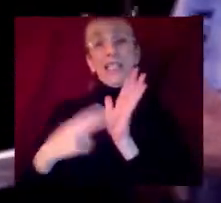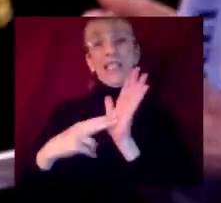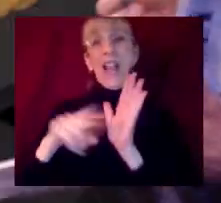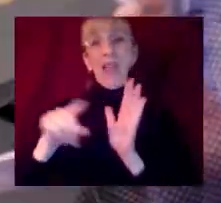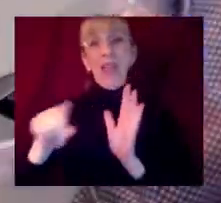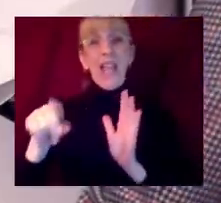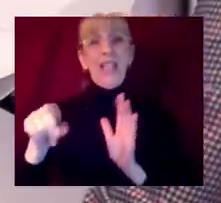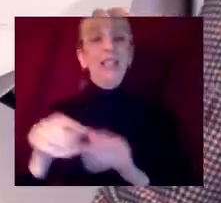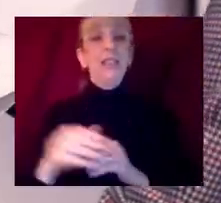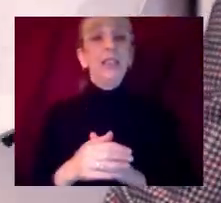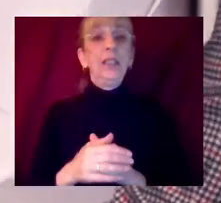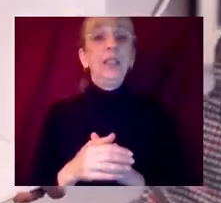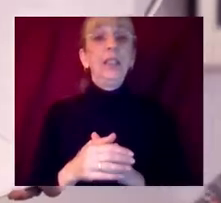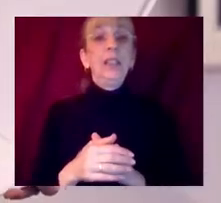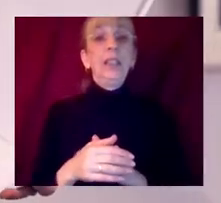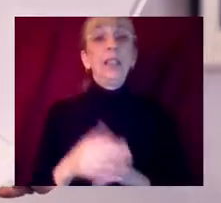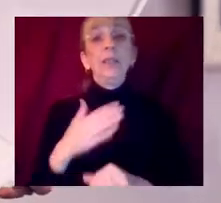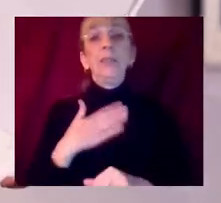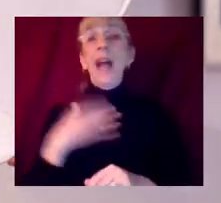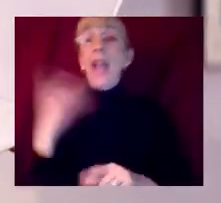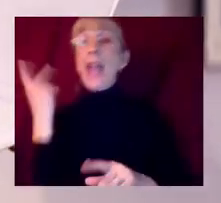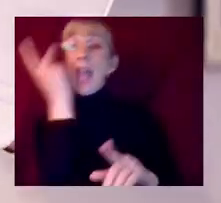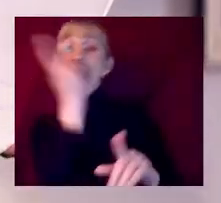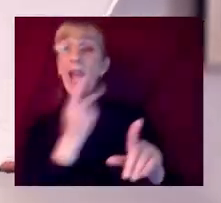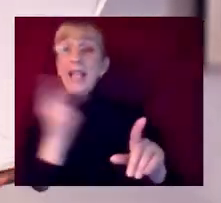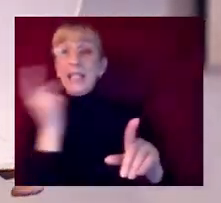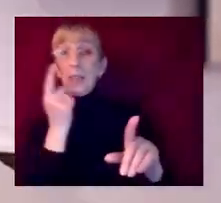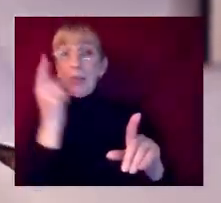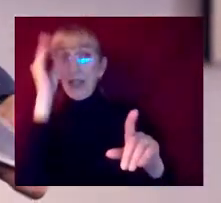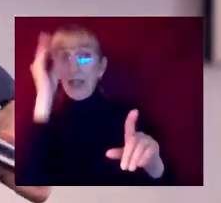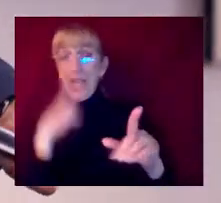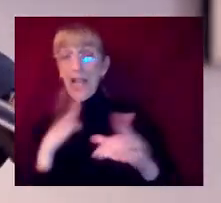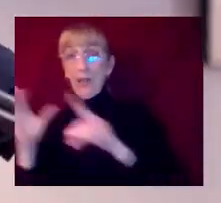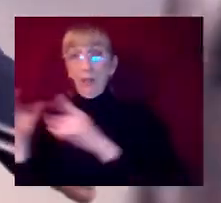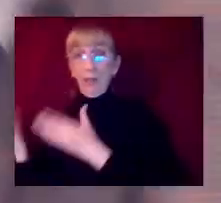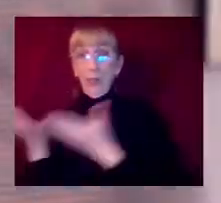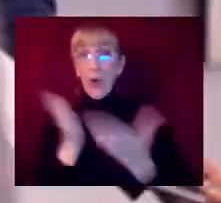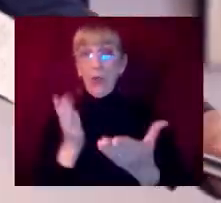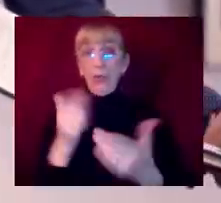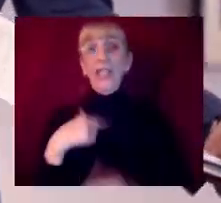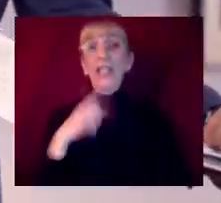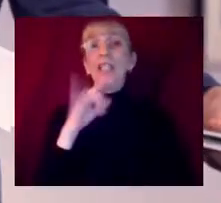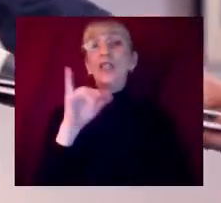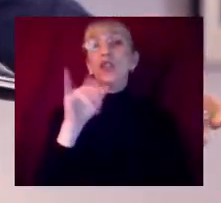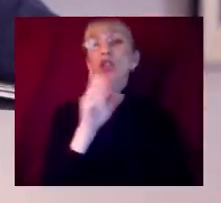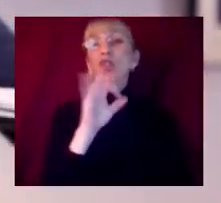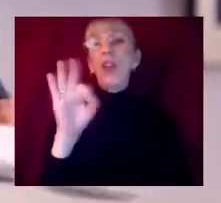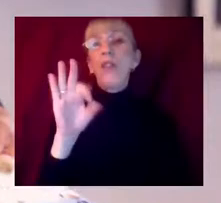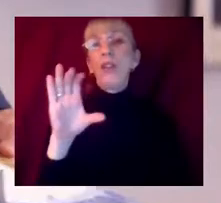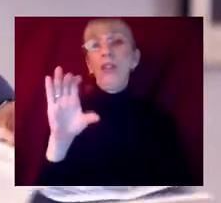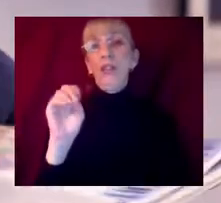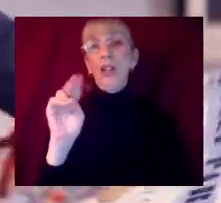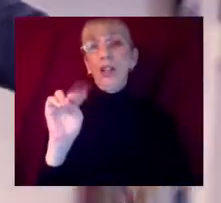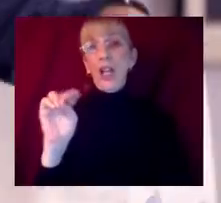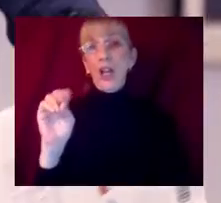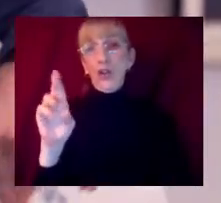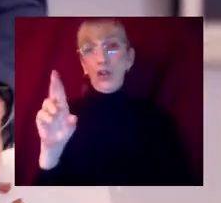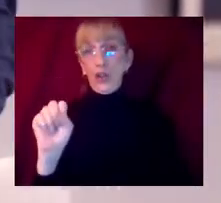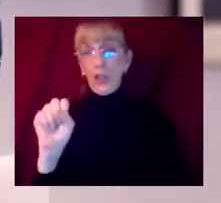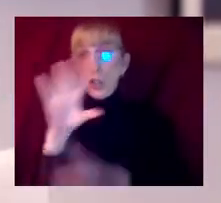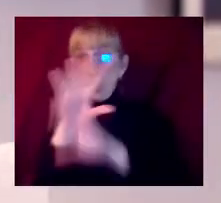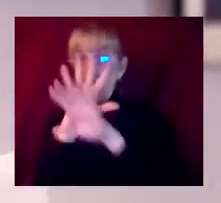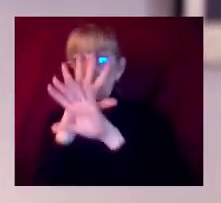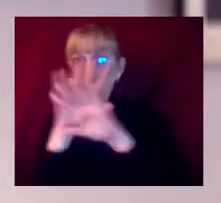way, my handsome guy that brought me up here, this is Jeff Conyers. He is the president of